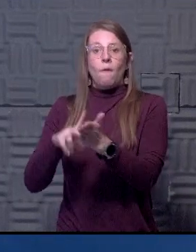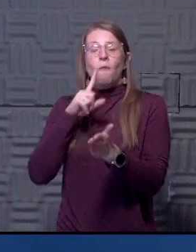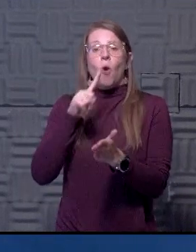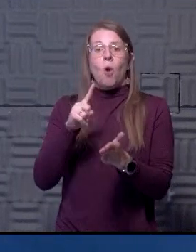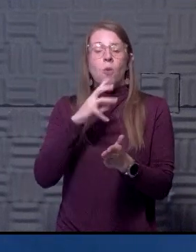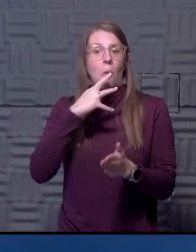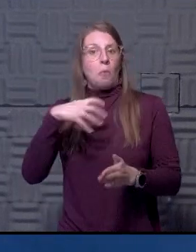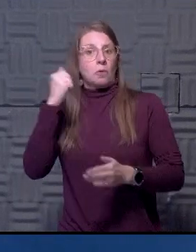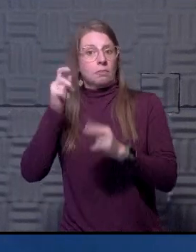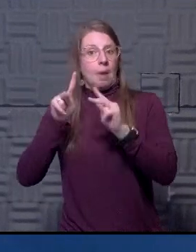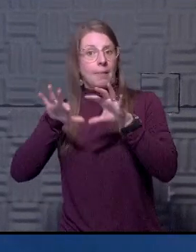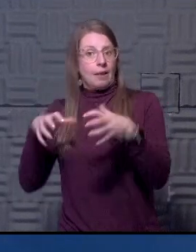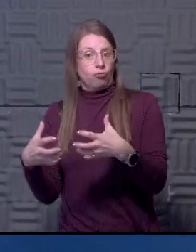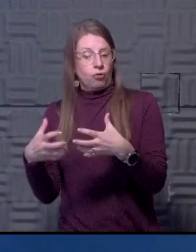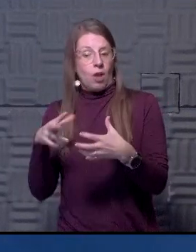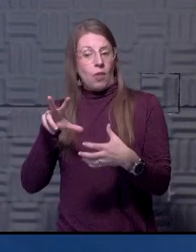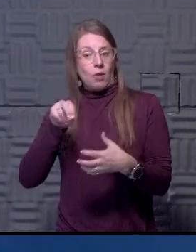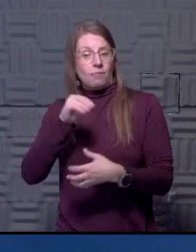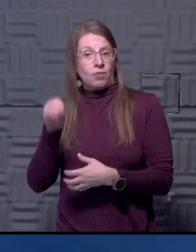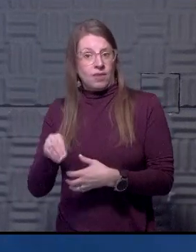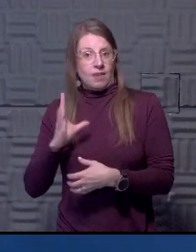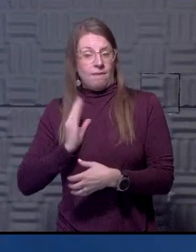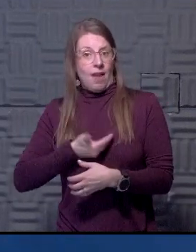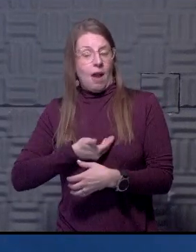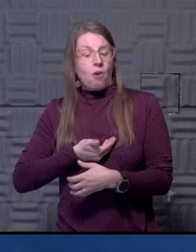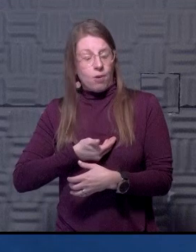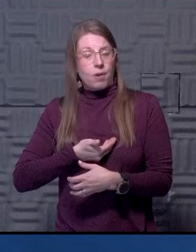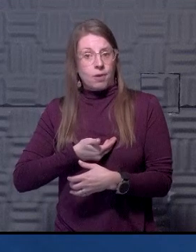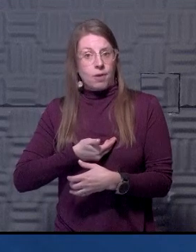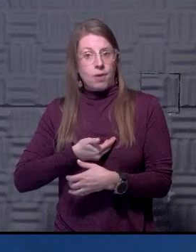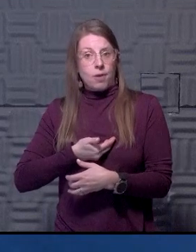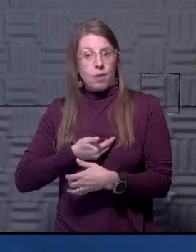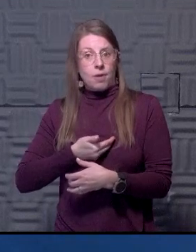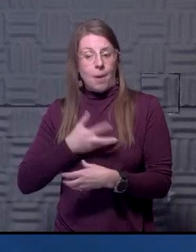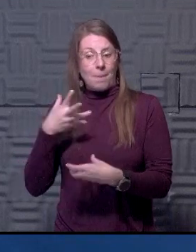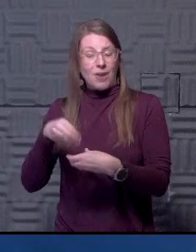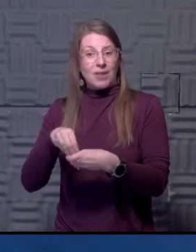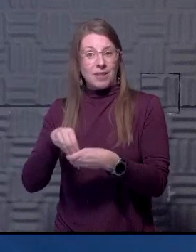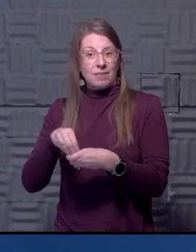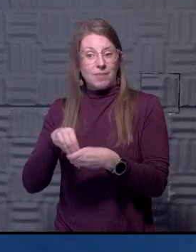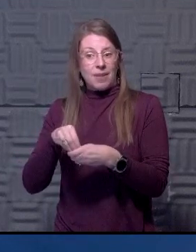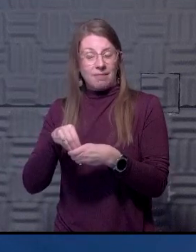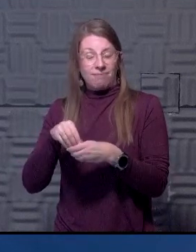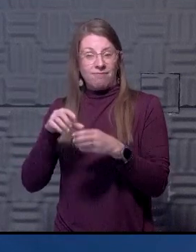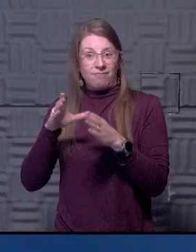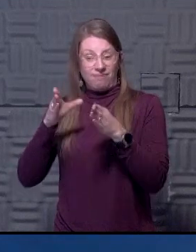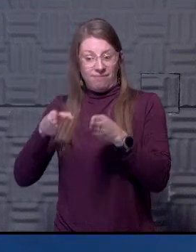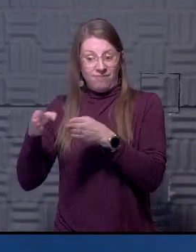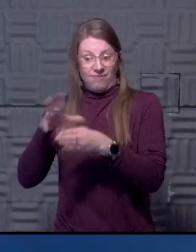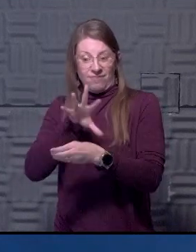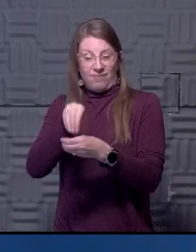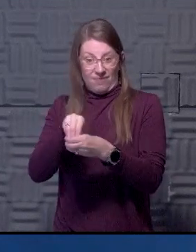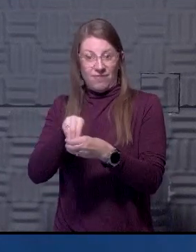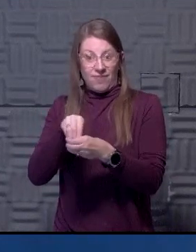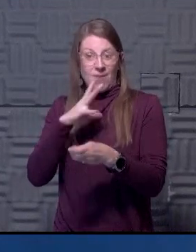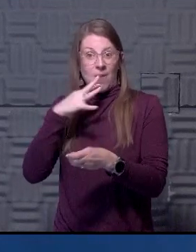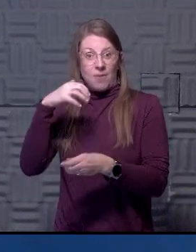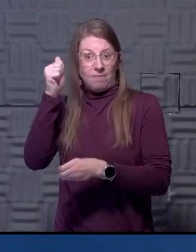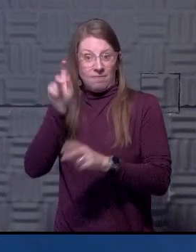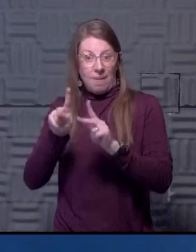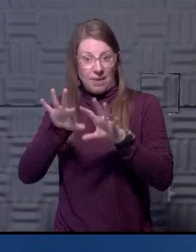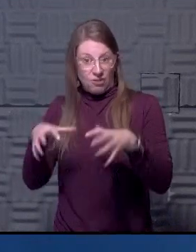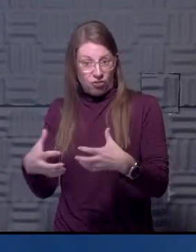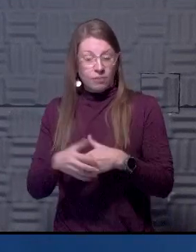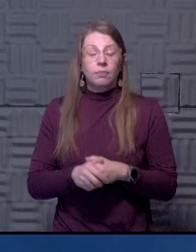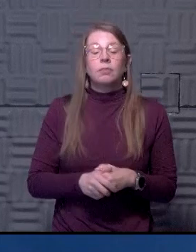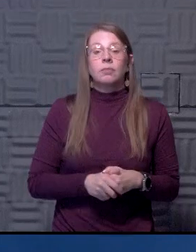We almost have 30% of our participation here in the elderly population. We've not